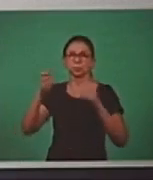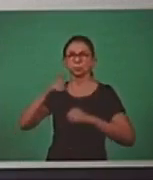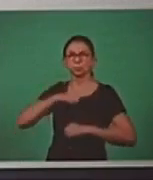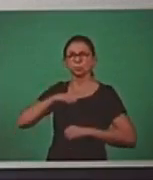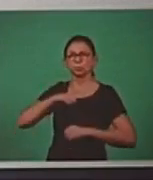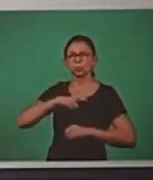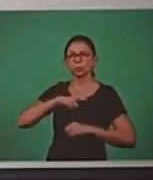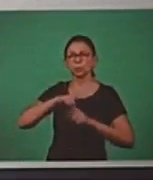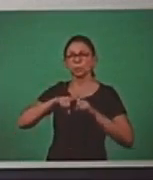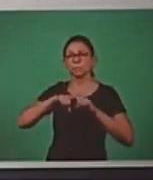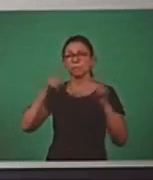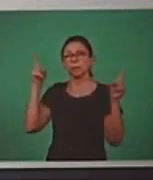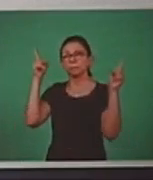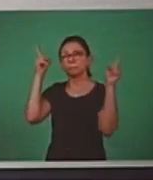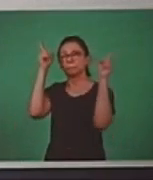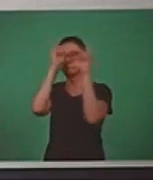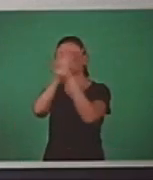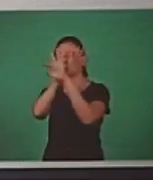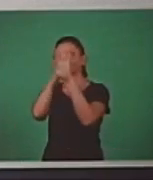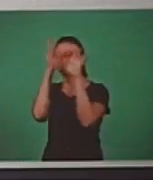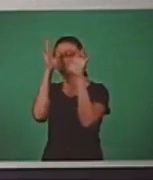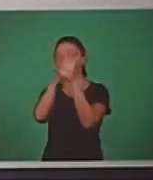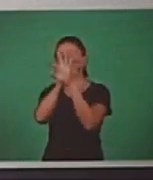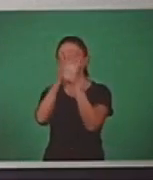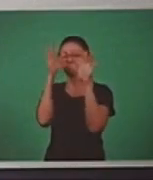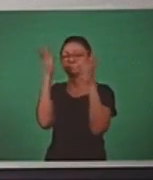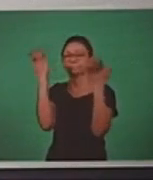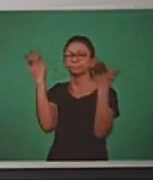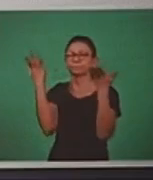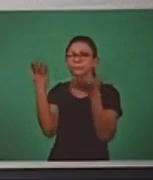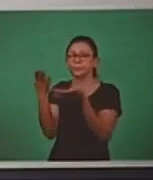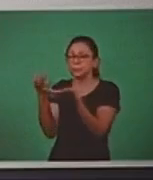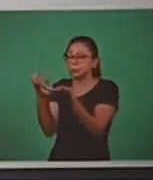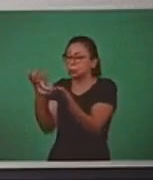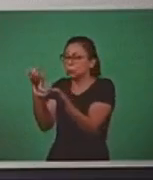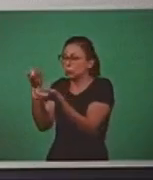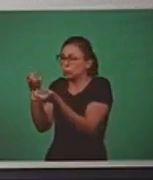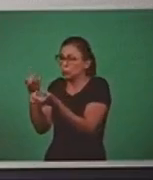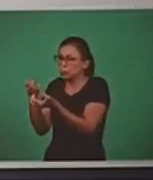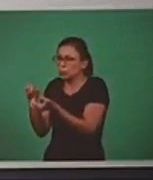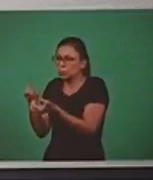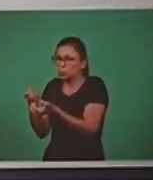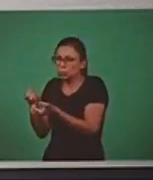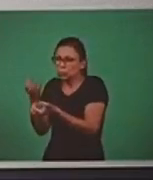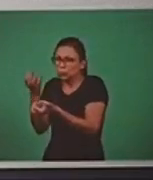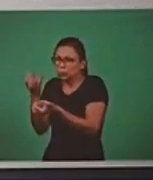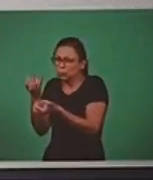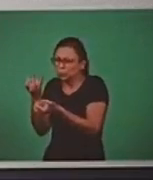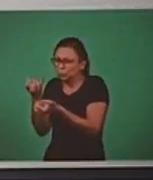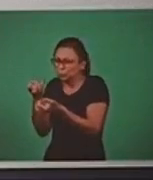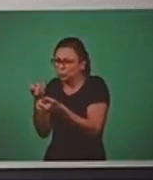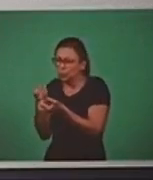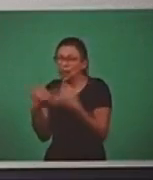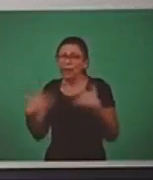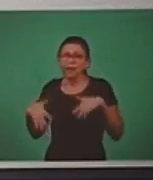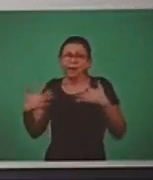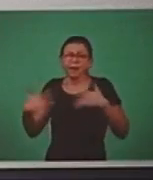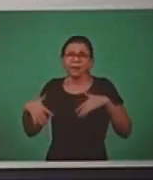the night, the light for the midnight is opposite to the lamp that is being